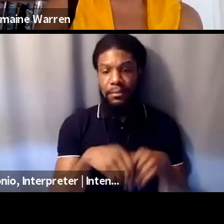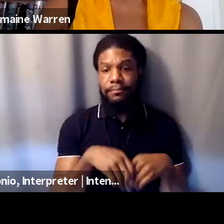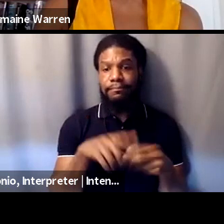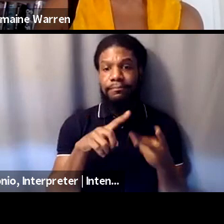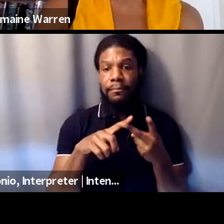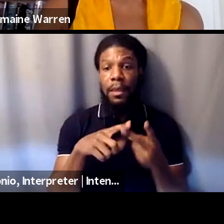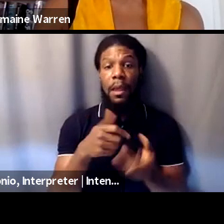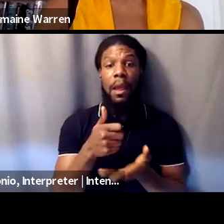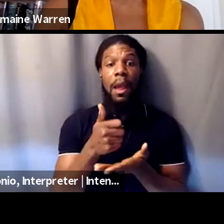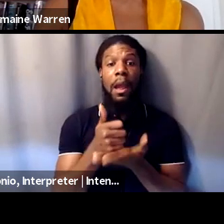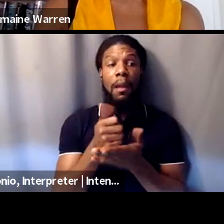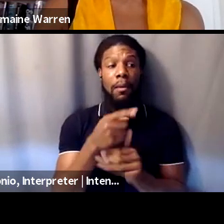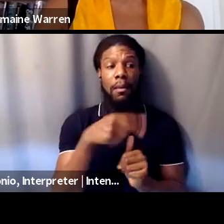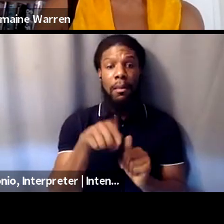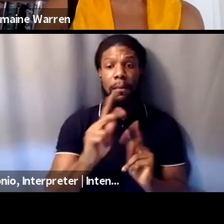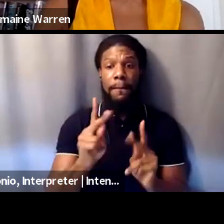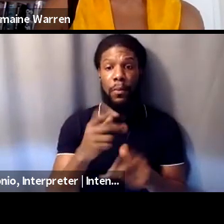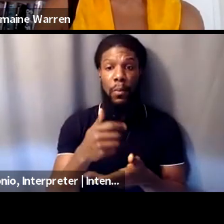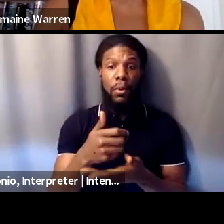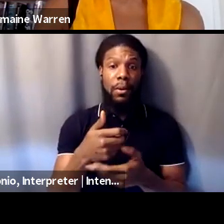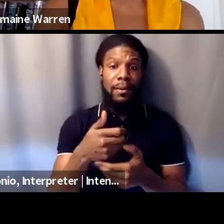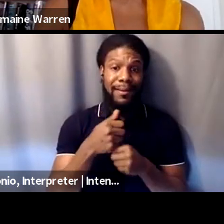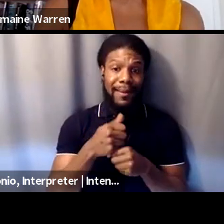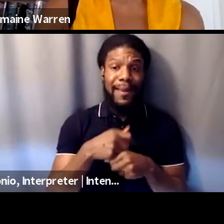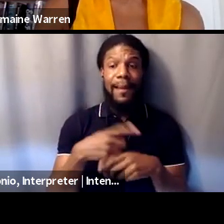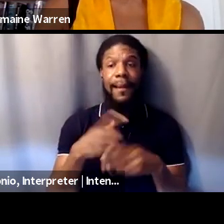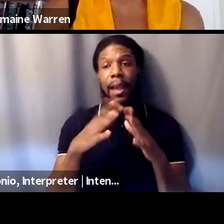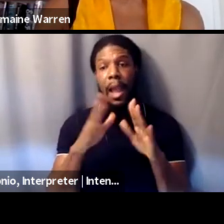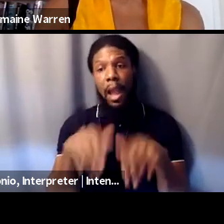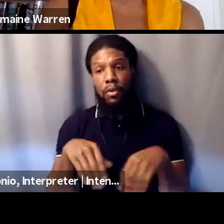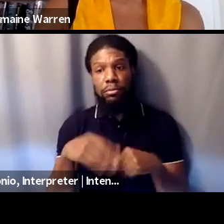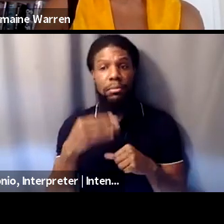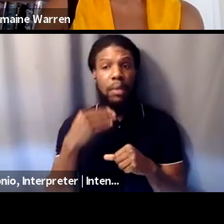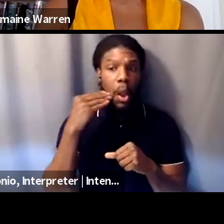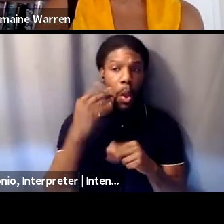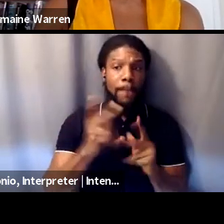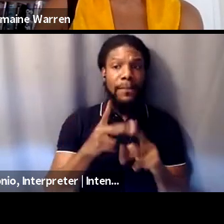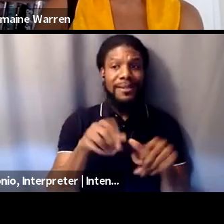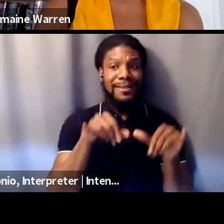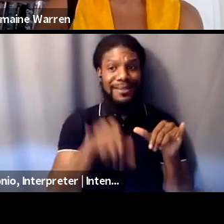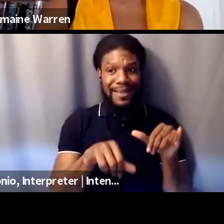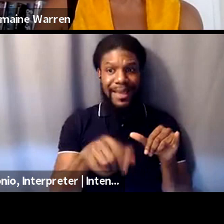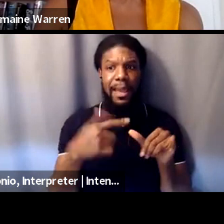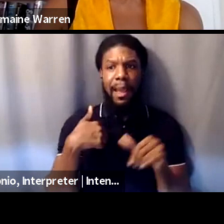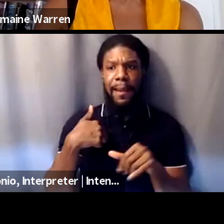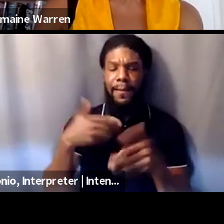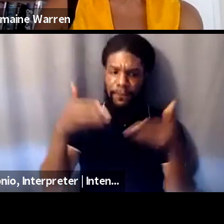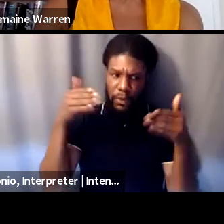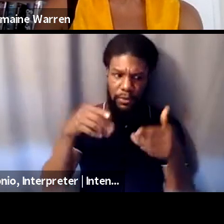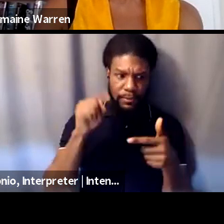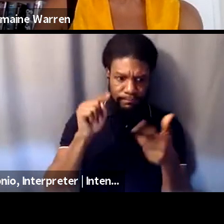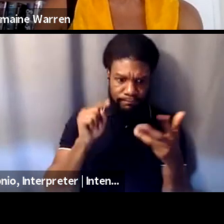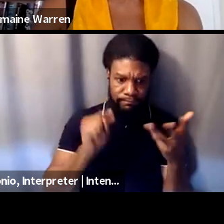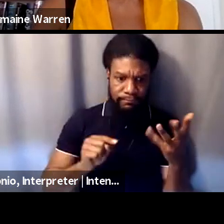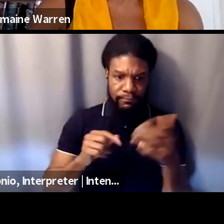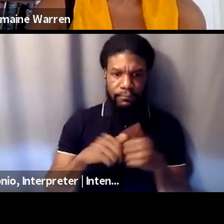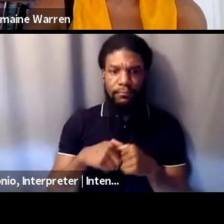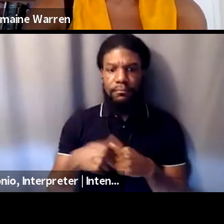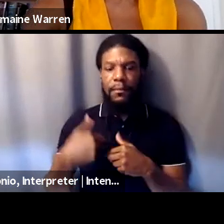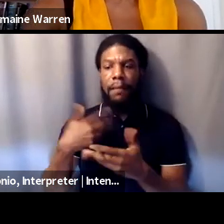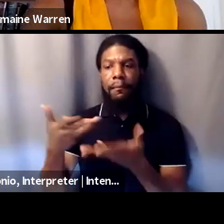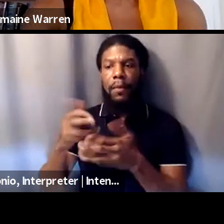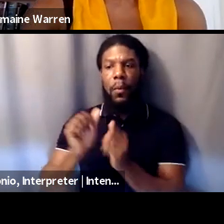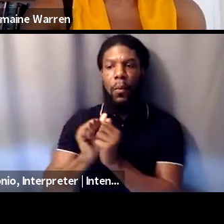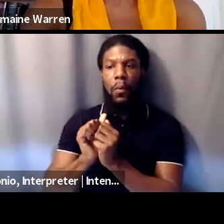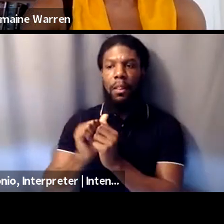I think that's like my way that my art practice is embedded right now in that. And I work with a place called People Space, located in Lower East Side, that I'm